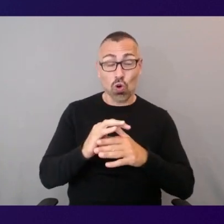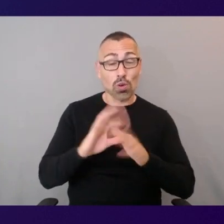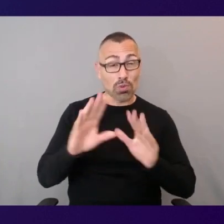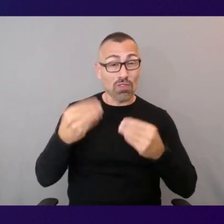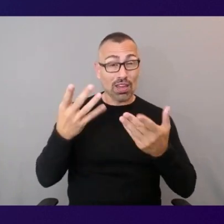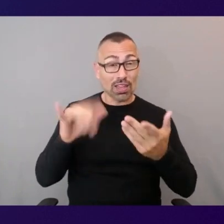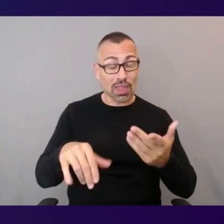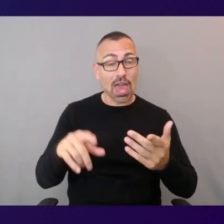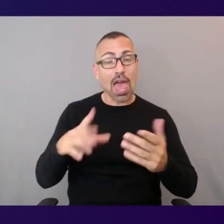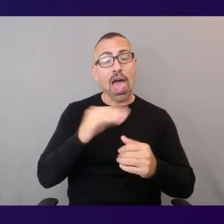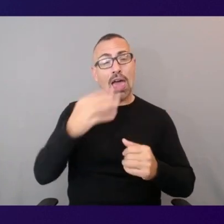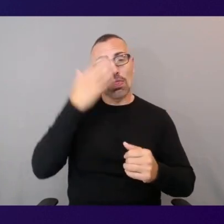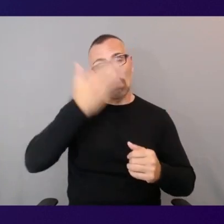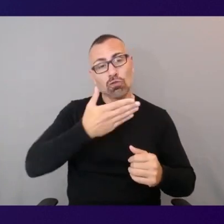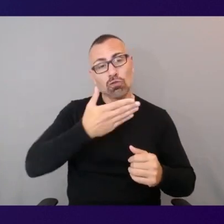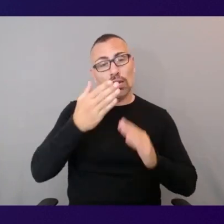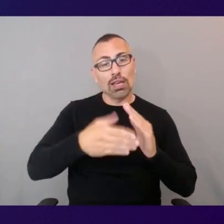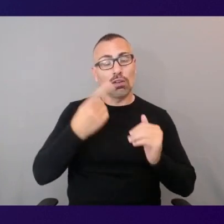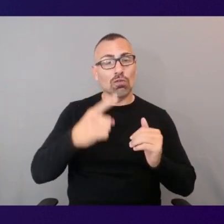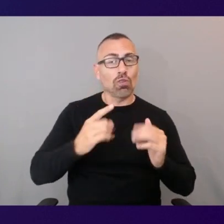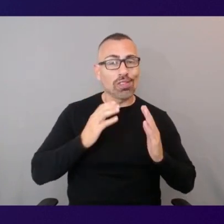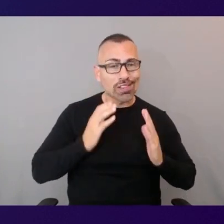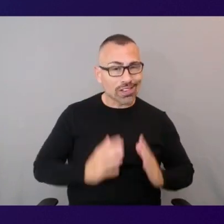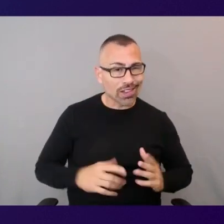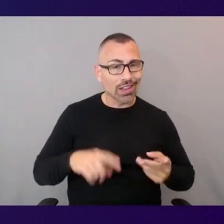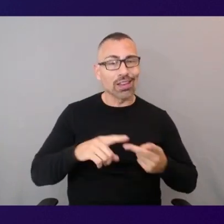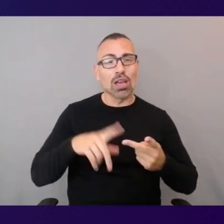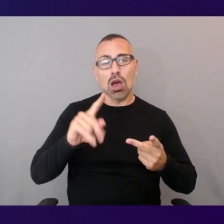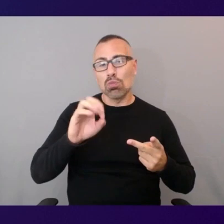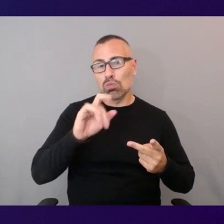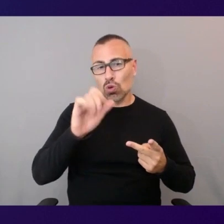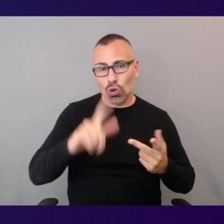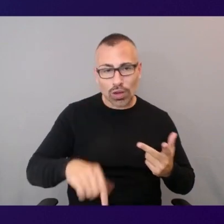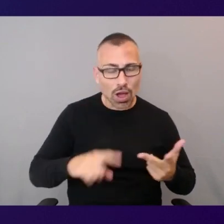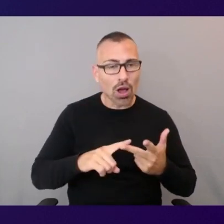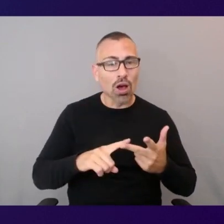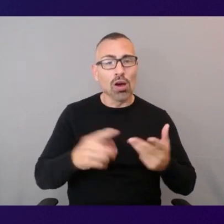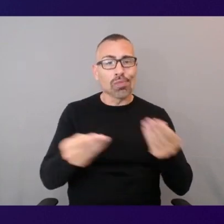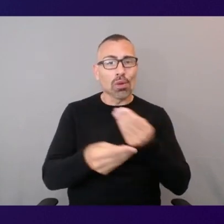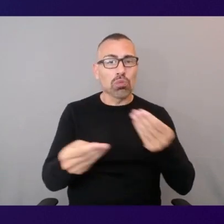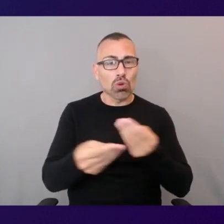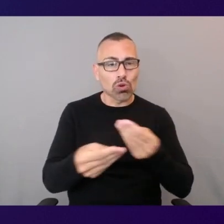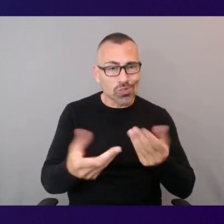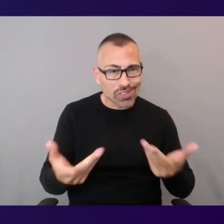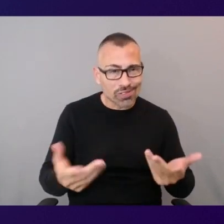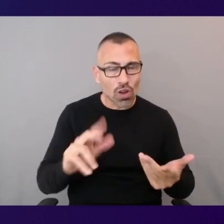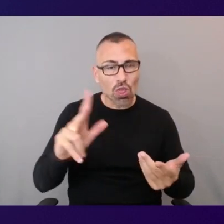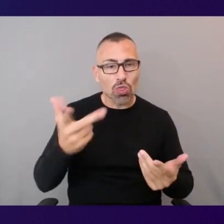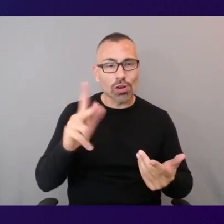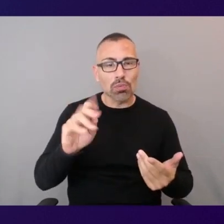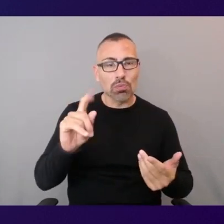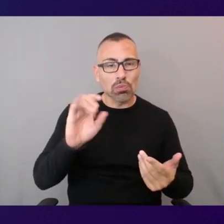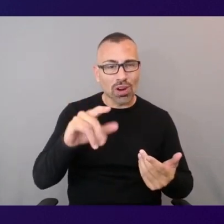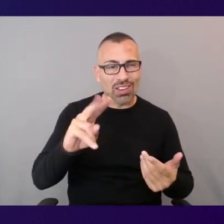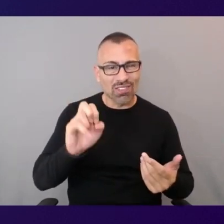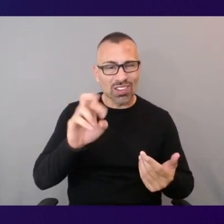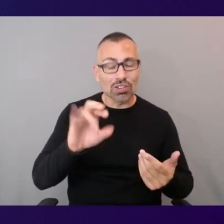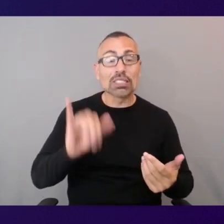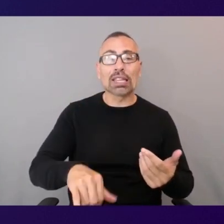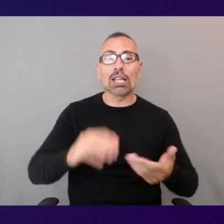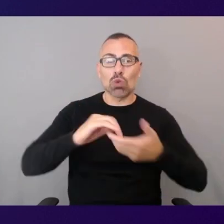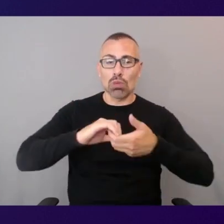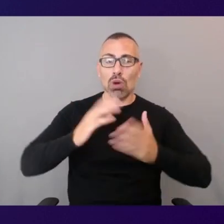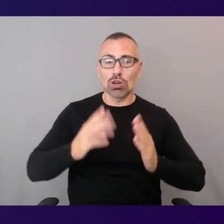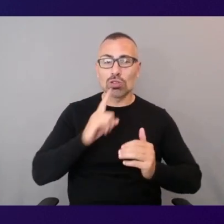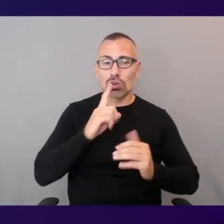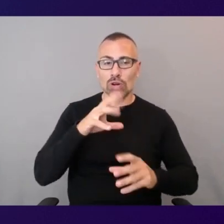the client, the protocol, the brokering of users, that's really where our partners come into play. Sure. Okay, so the back end. Yeah, so the